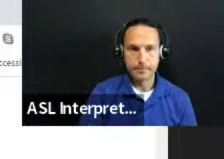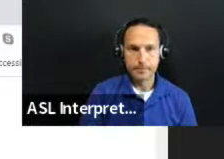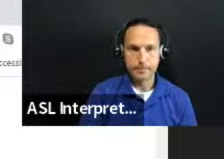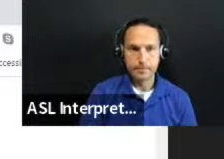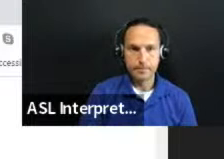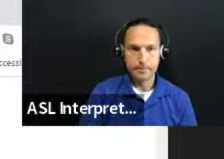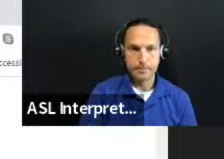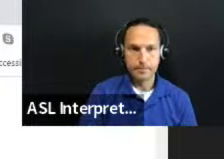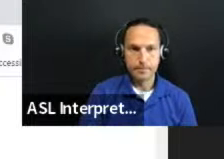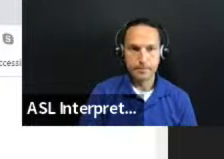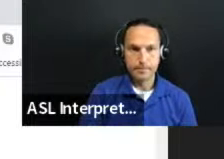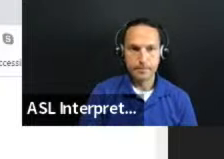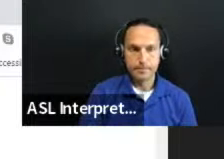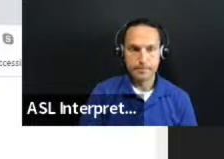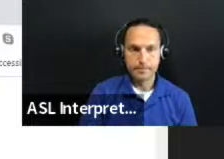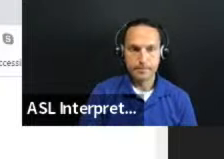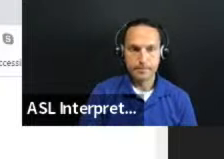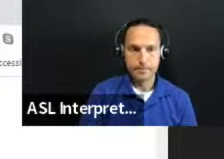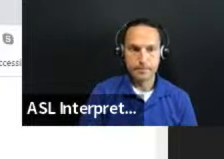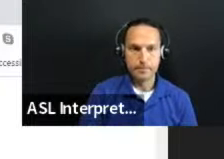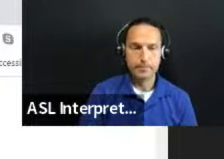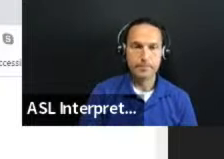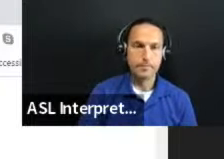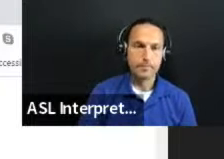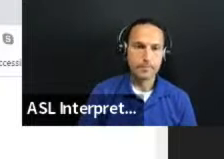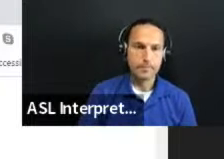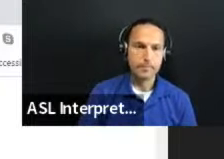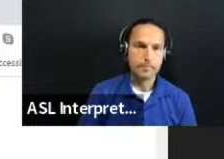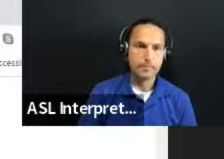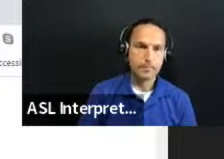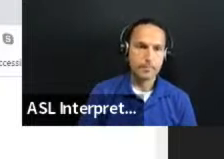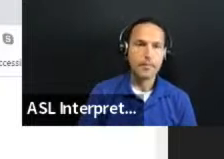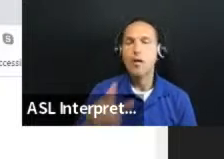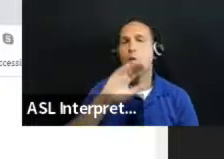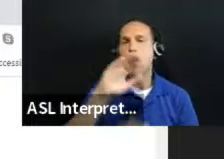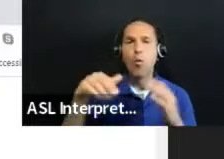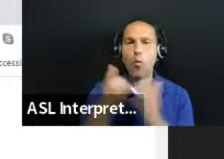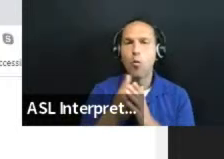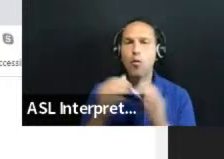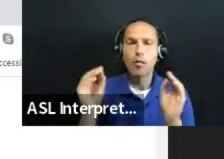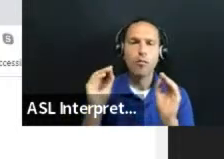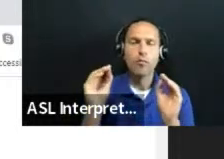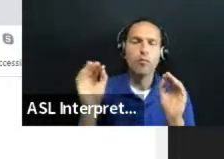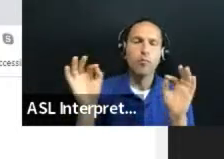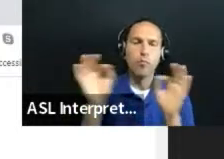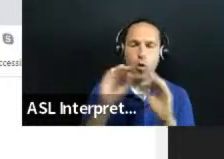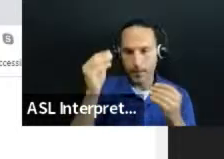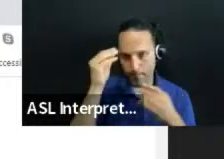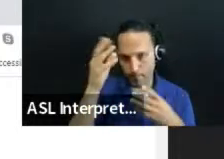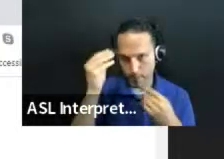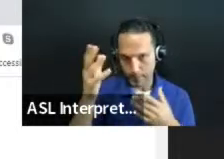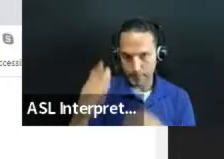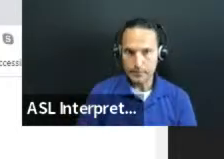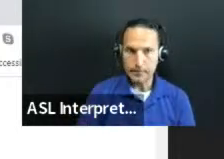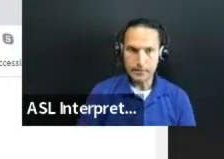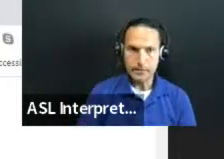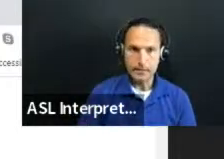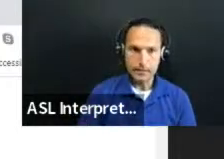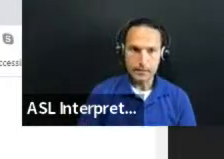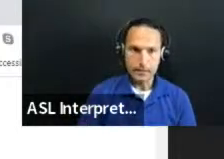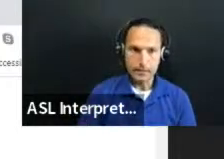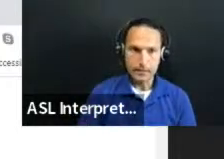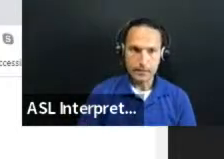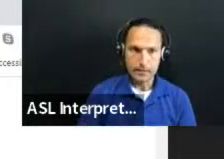March 2017 and October 2018. All right, that's all important information. Pending technical review with Disabilities Act ADAs.